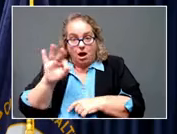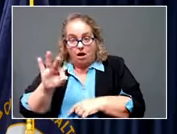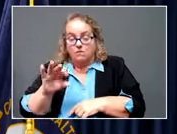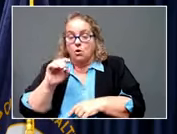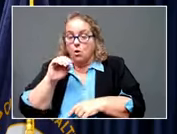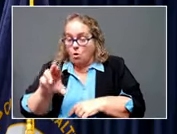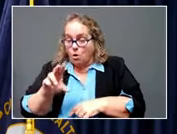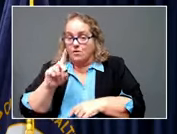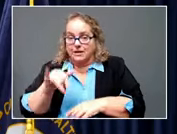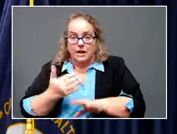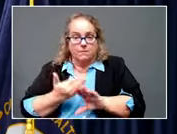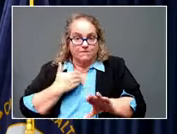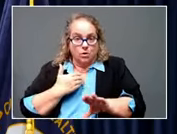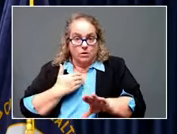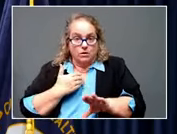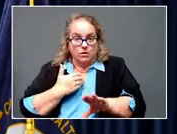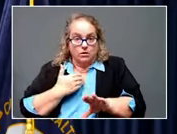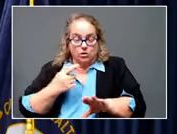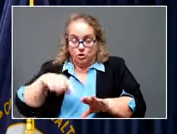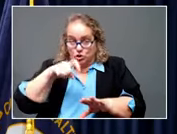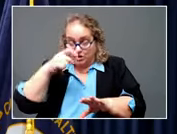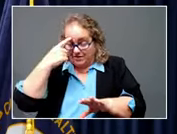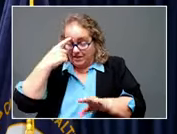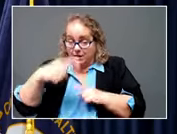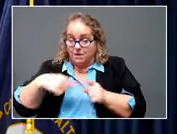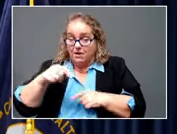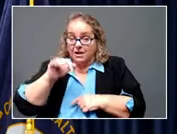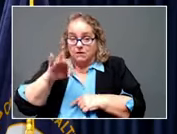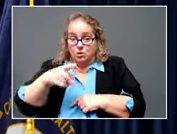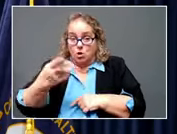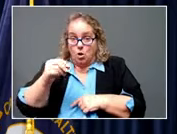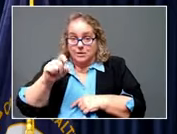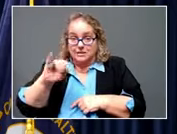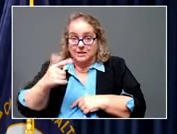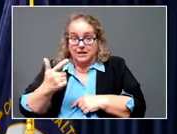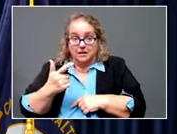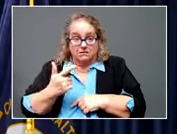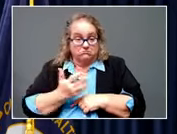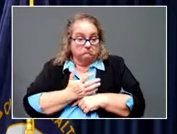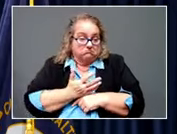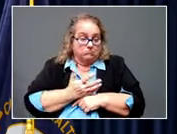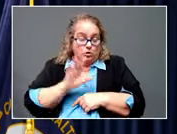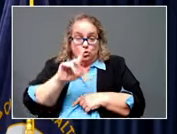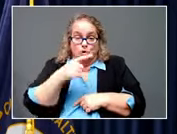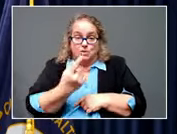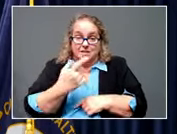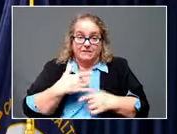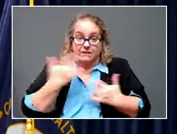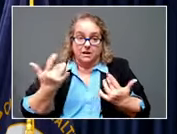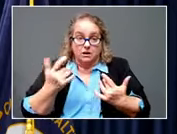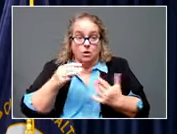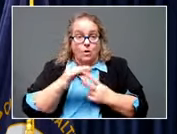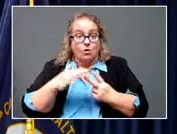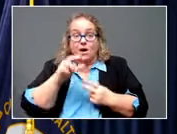before. You ought to think about if you're hosting an exclusive event, whether or not everybody should have to be vaccinated. That